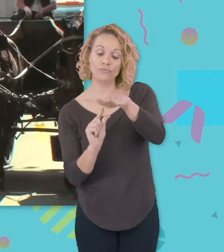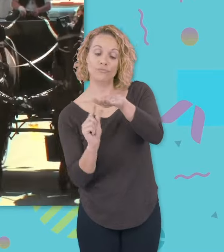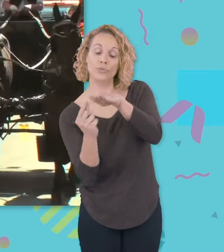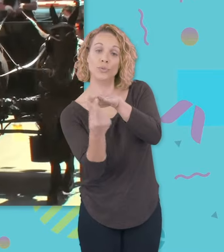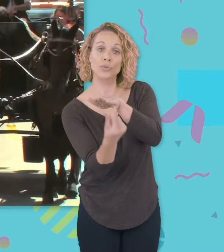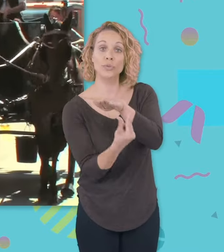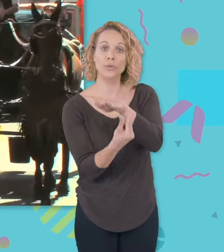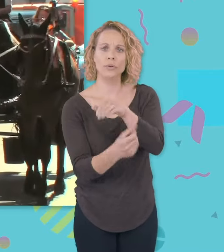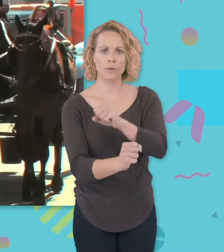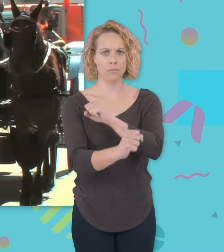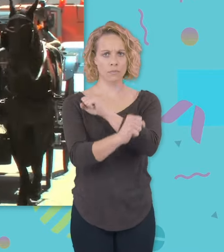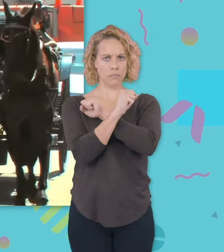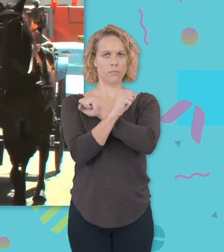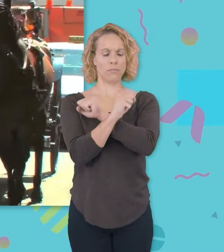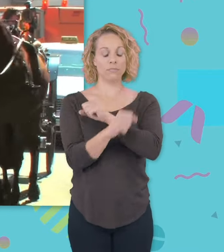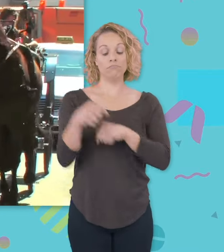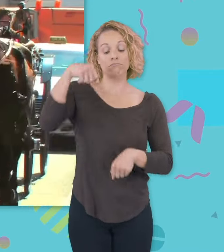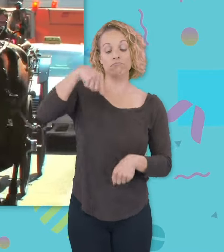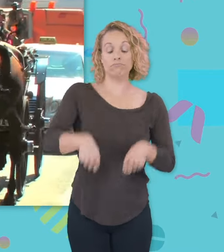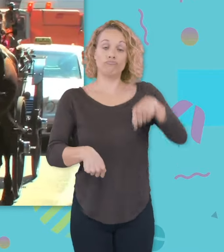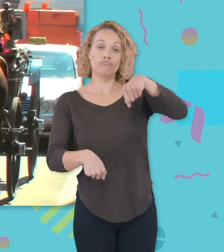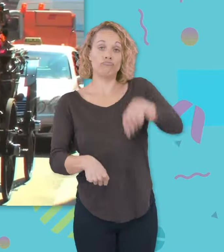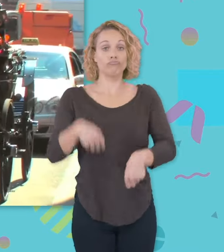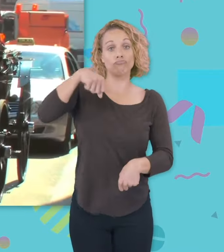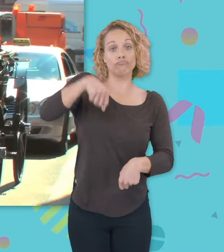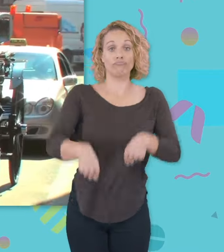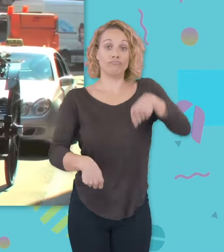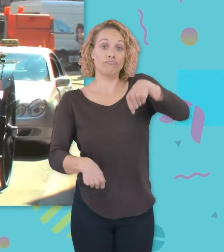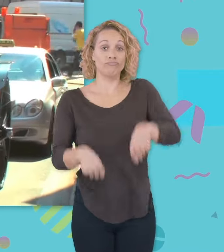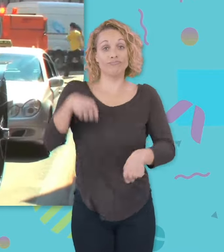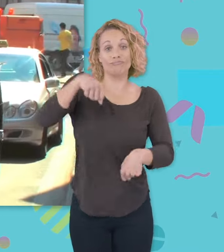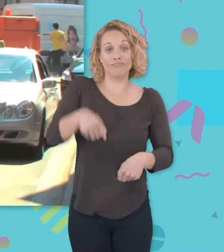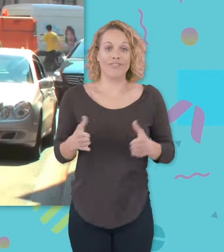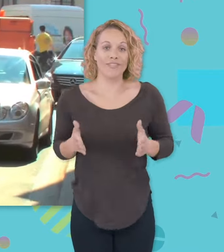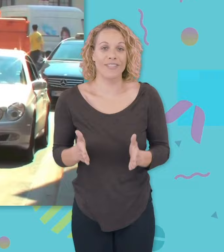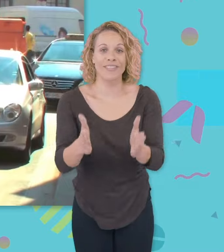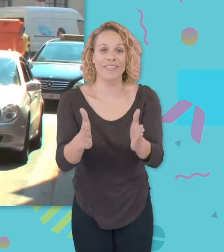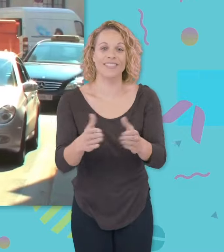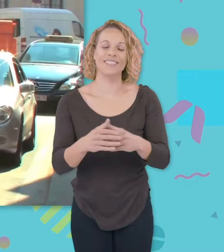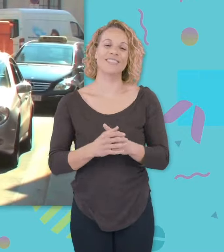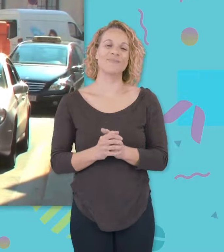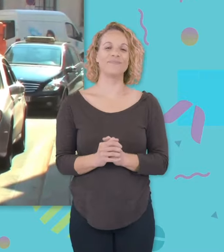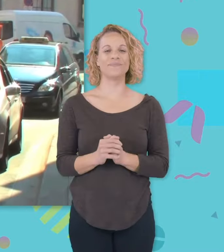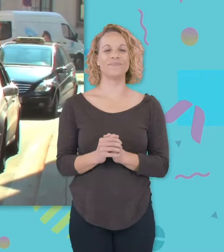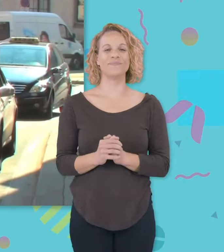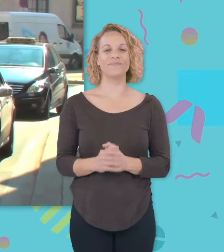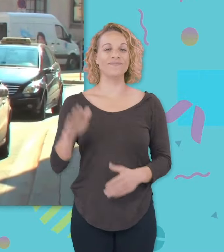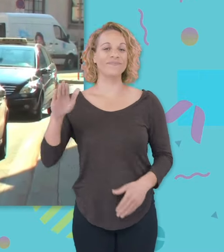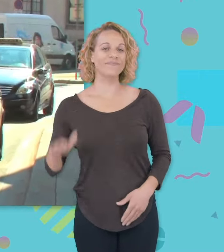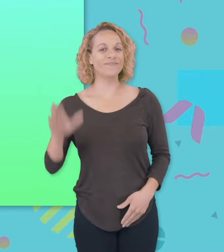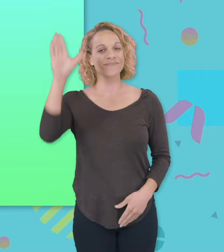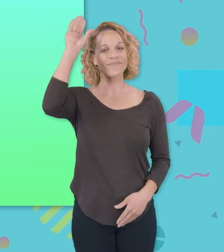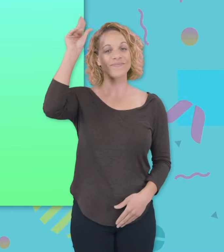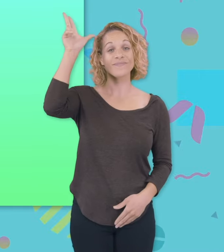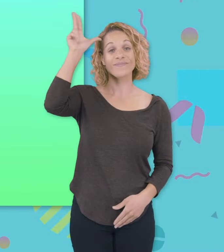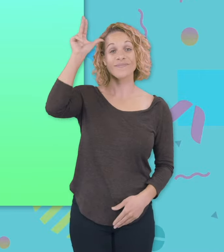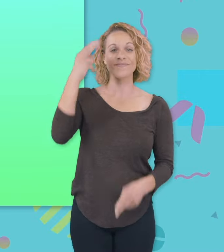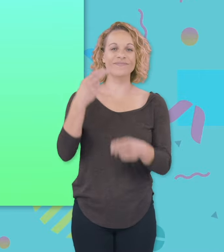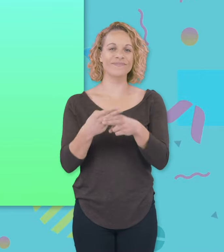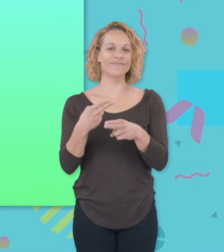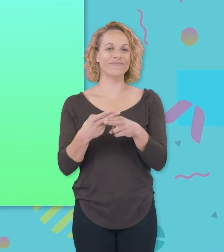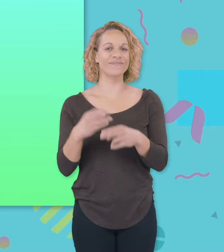Horseshoes protect the horse's hooves when they walk on the street. A young